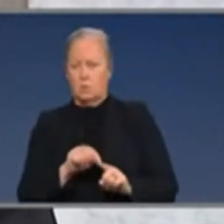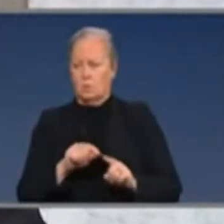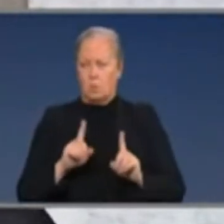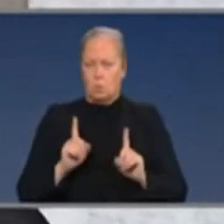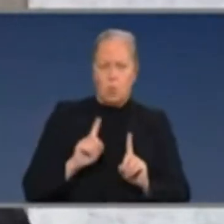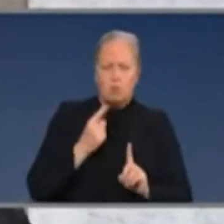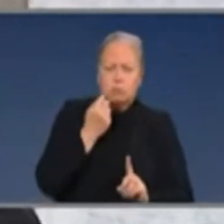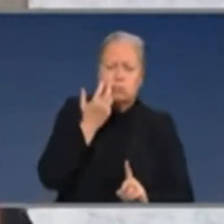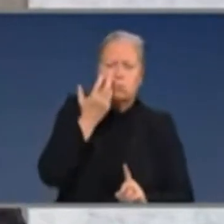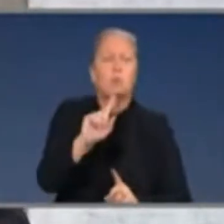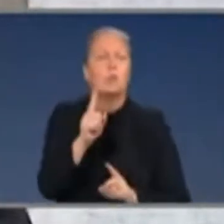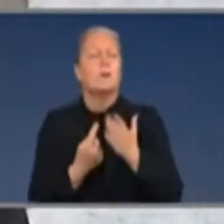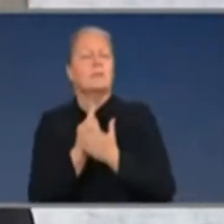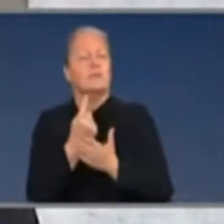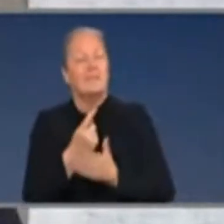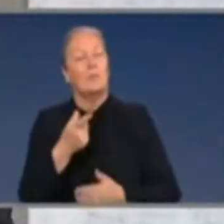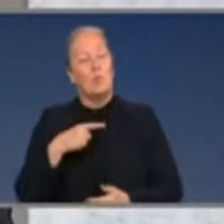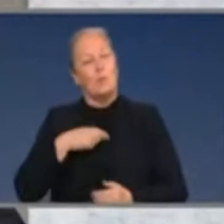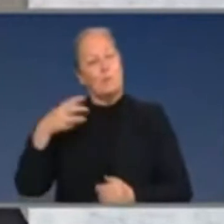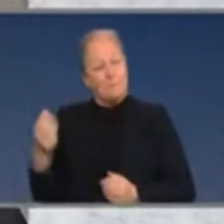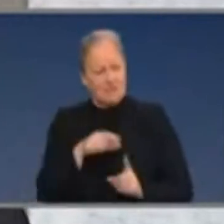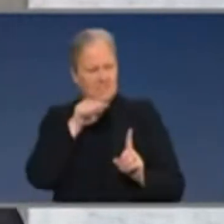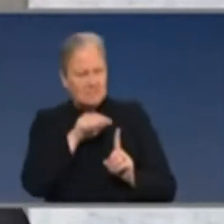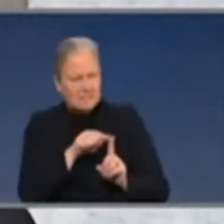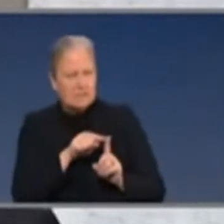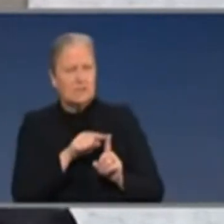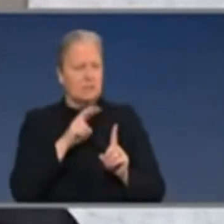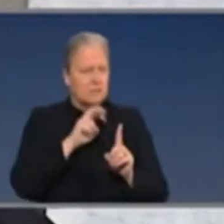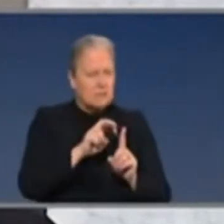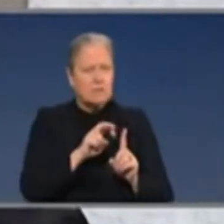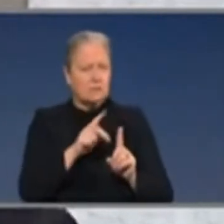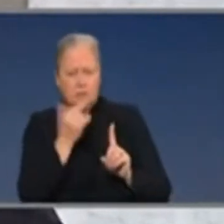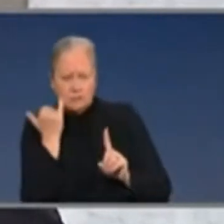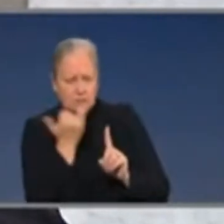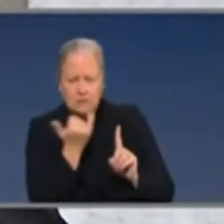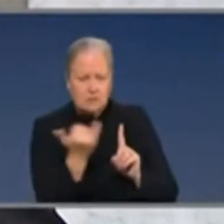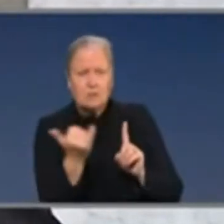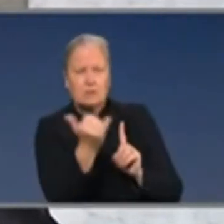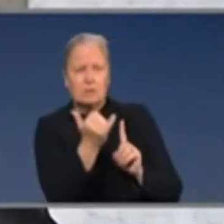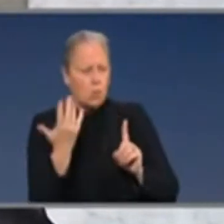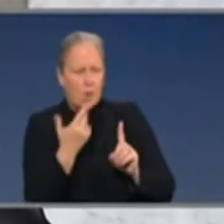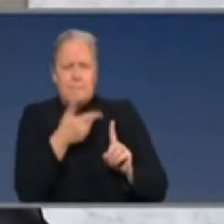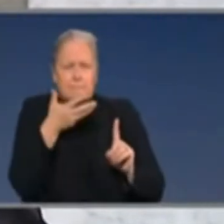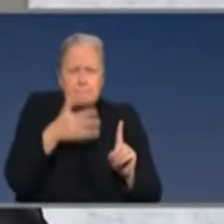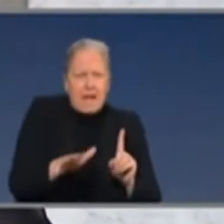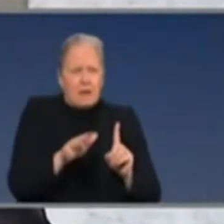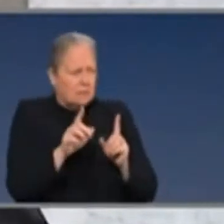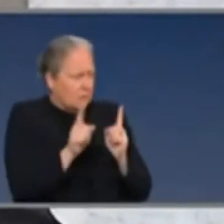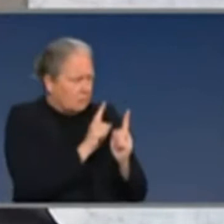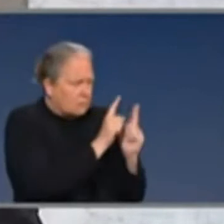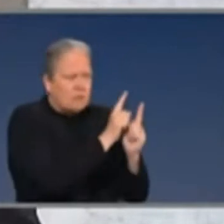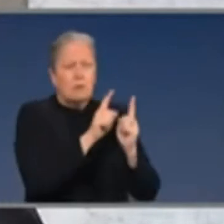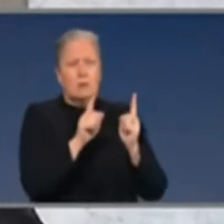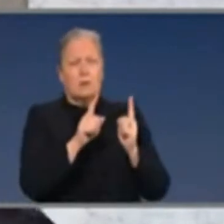from here. And that's why that tracing and testing, that's why the door knocking that has been expanded with what the ADF are doing,